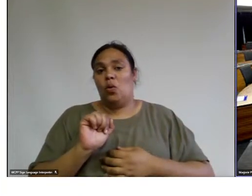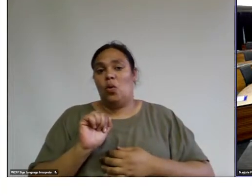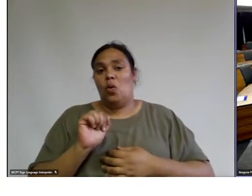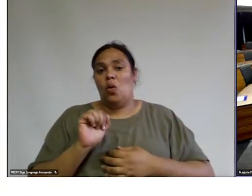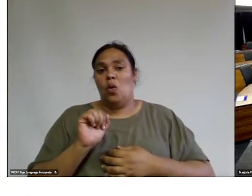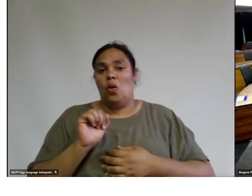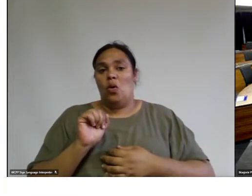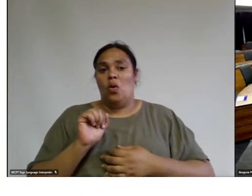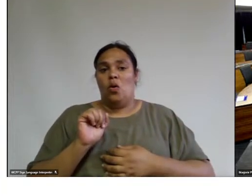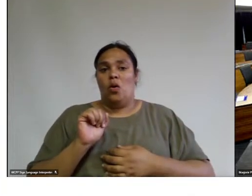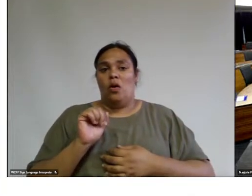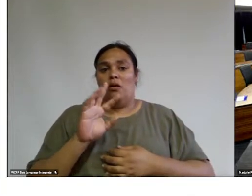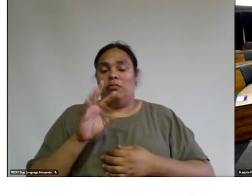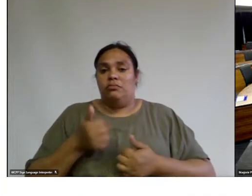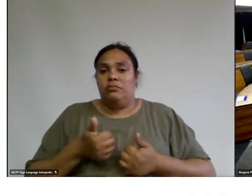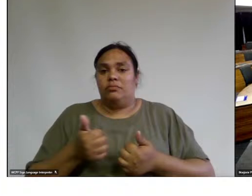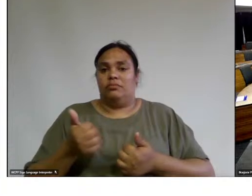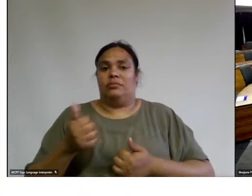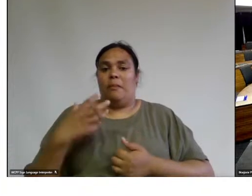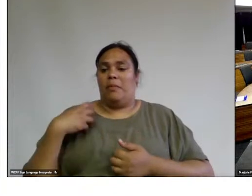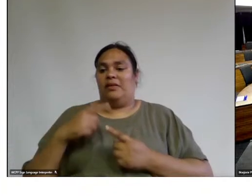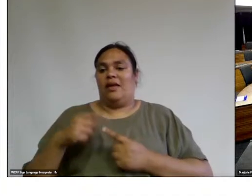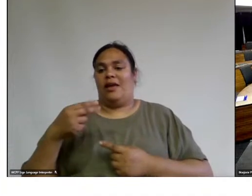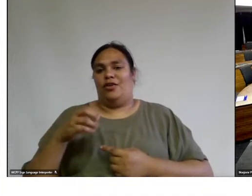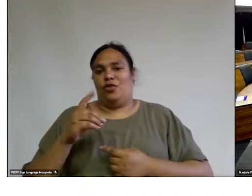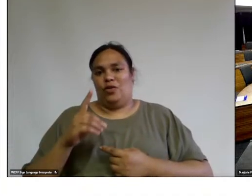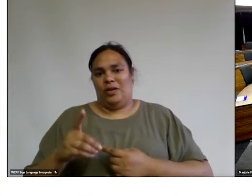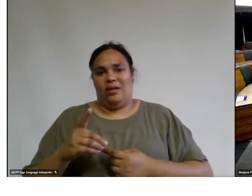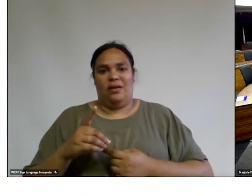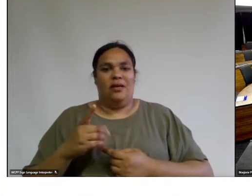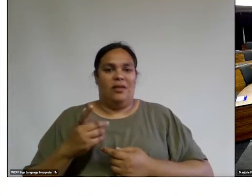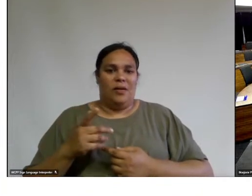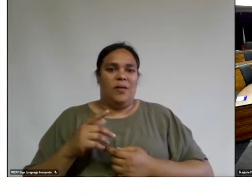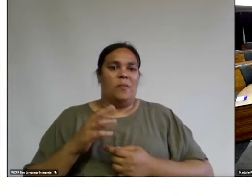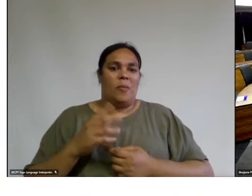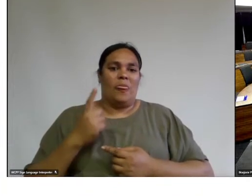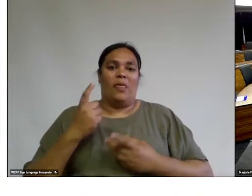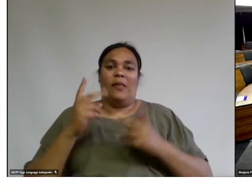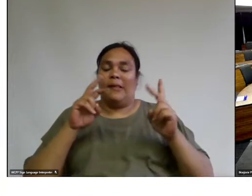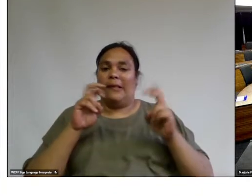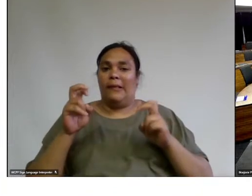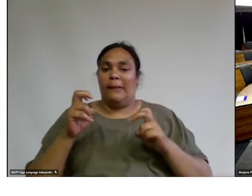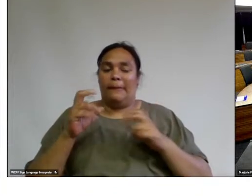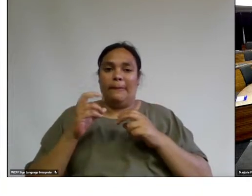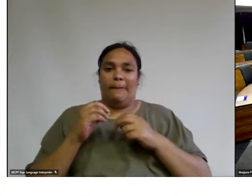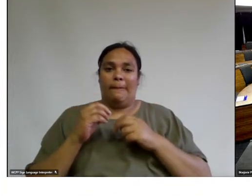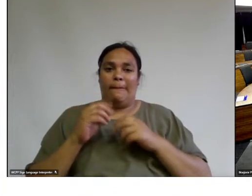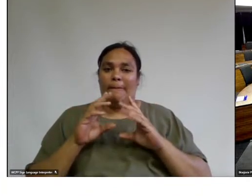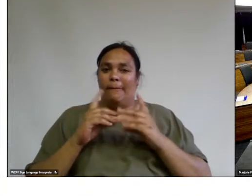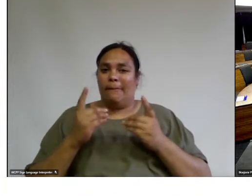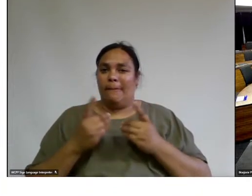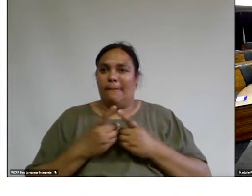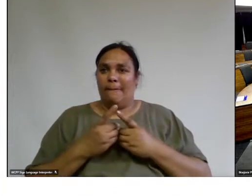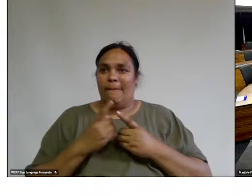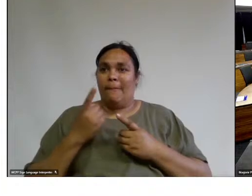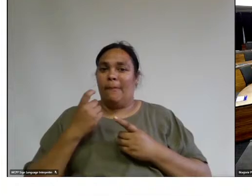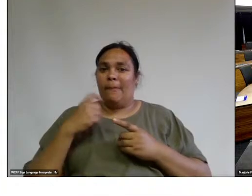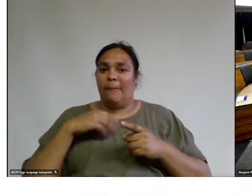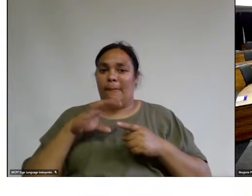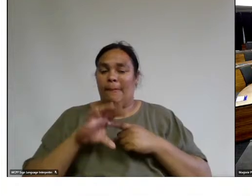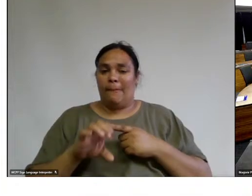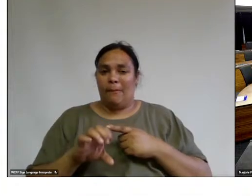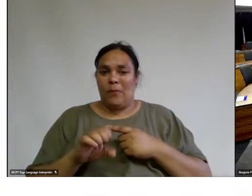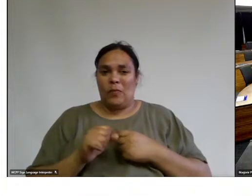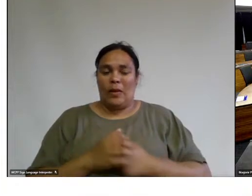reaction, Minister and the HOD, as on one of the issues that was raised, the department, one of the findings that was